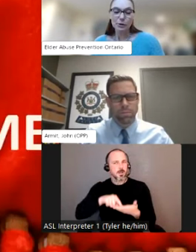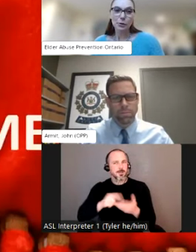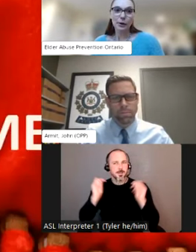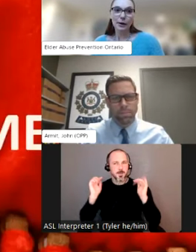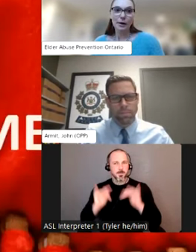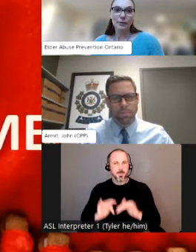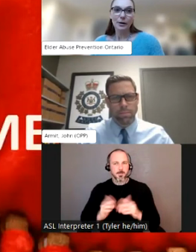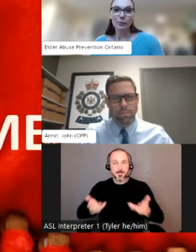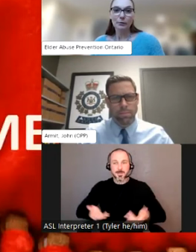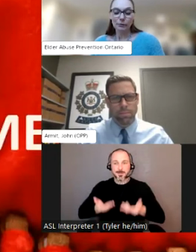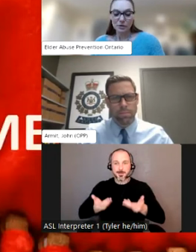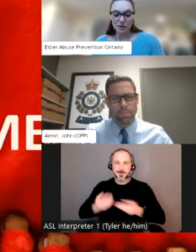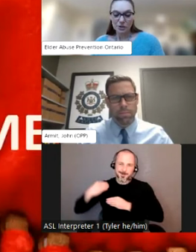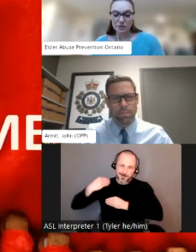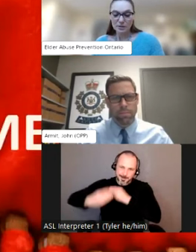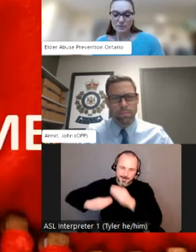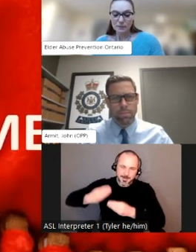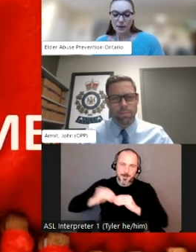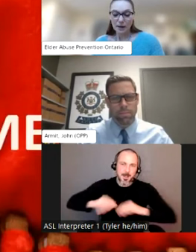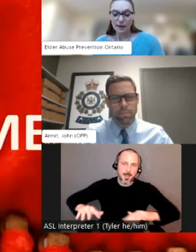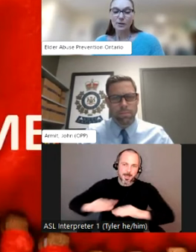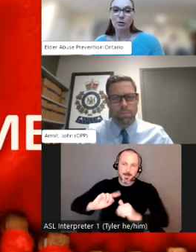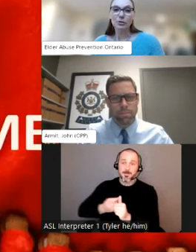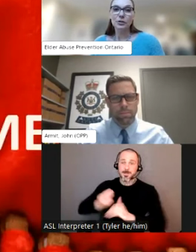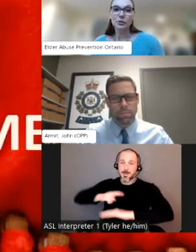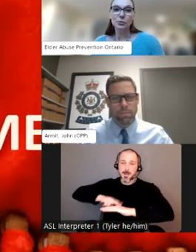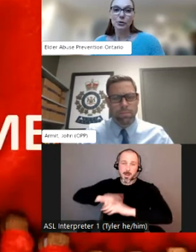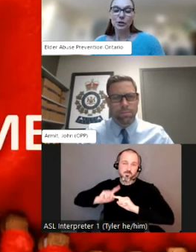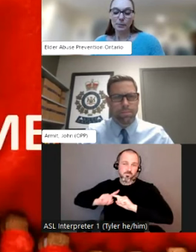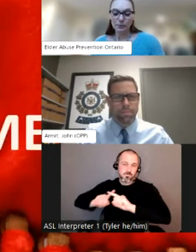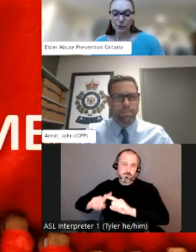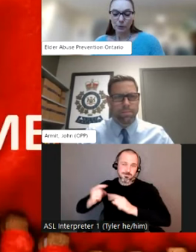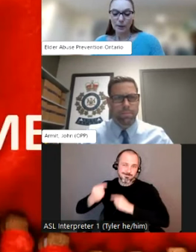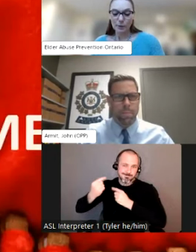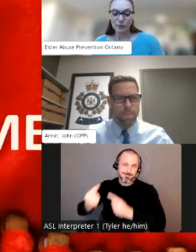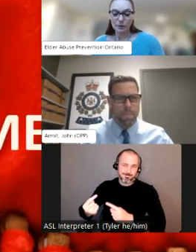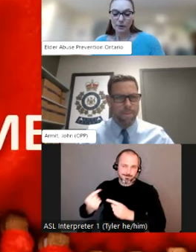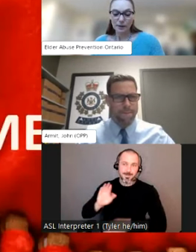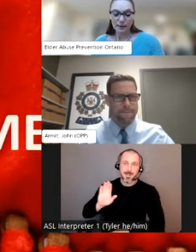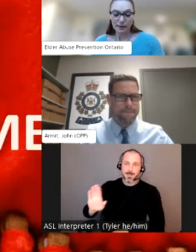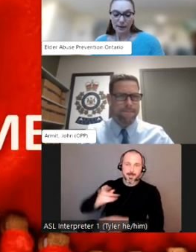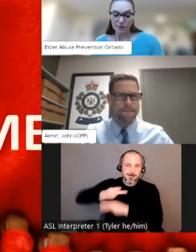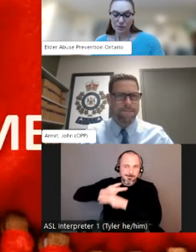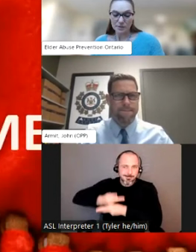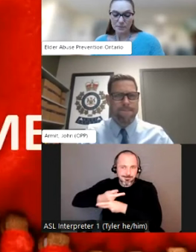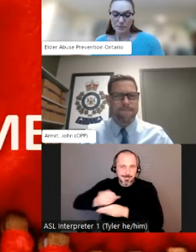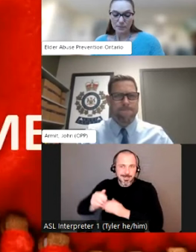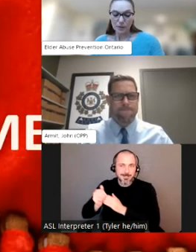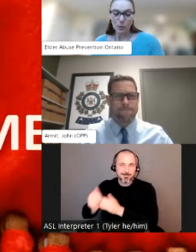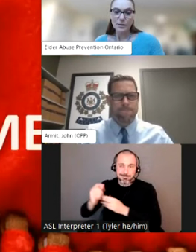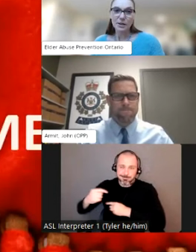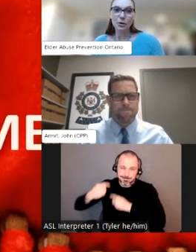traditional territory of a number of First Nations and acknowledge their stewardship throughout the